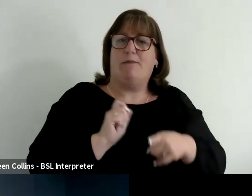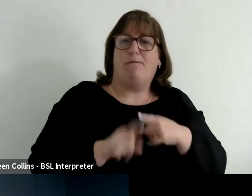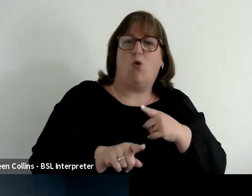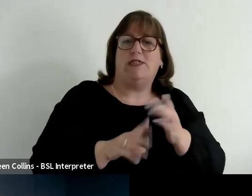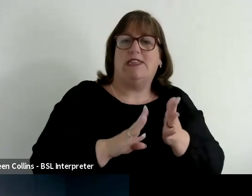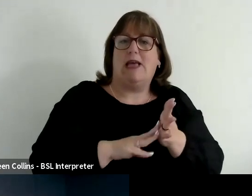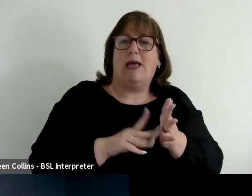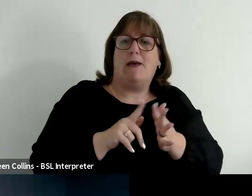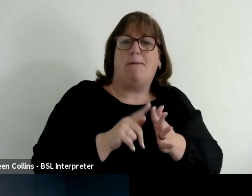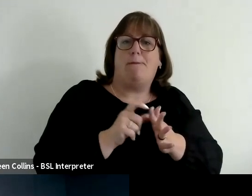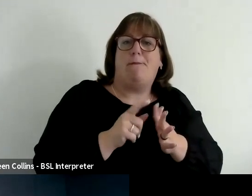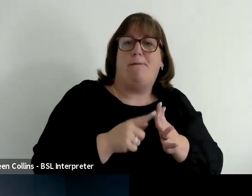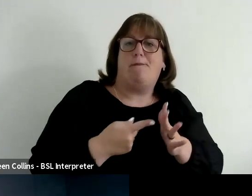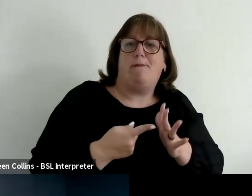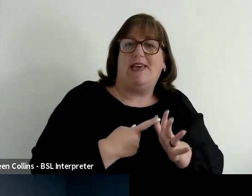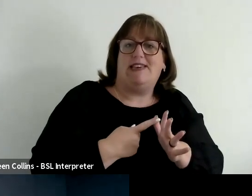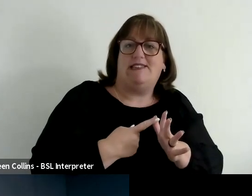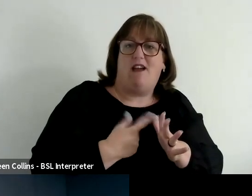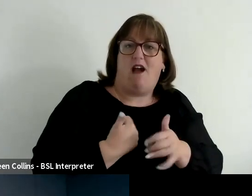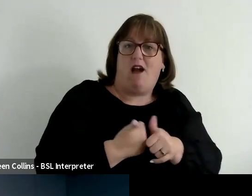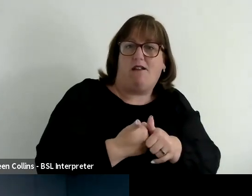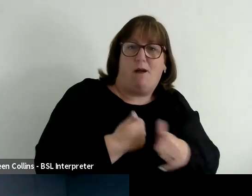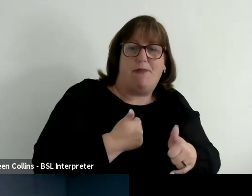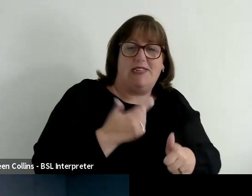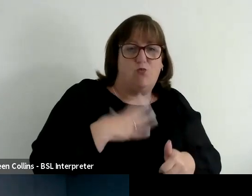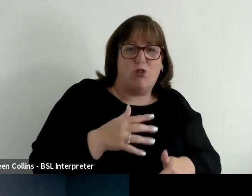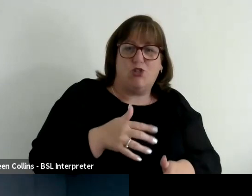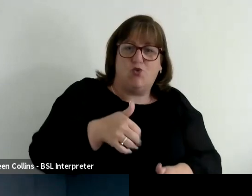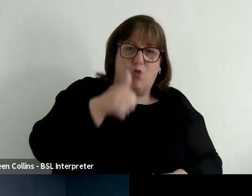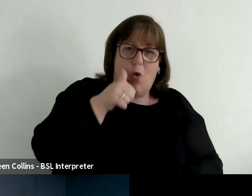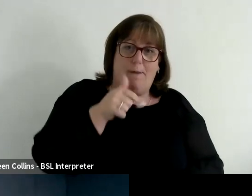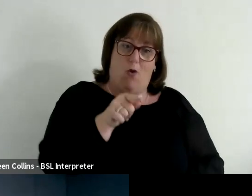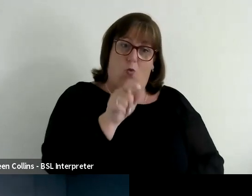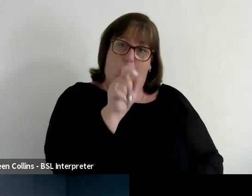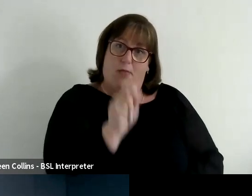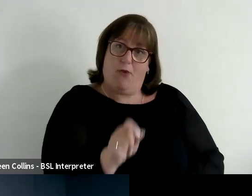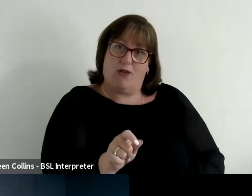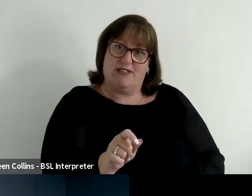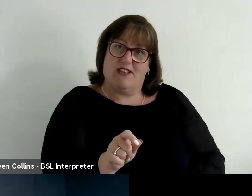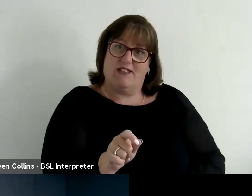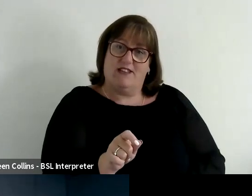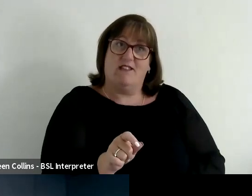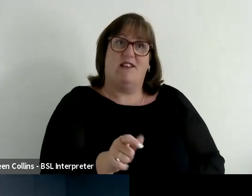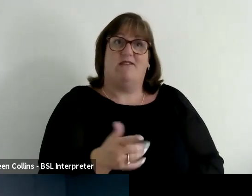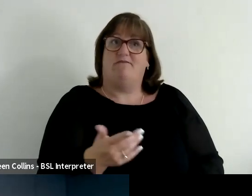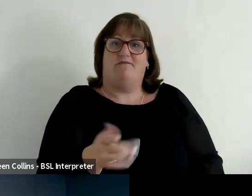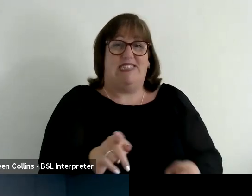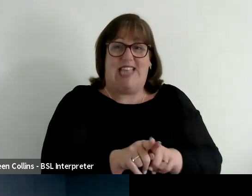companies, we want to find out about the person as much as their skills.